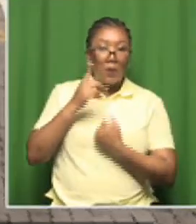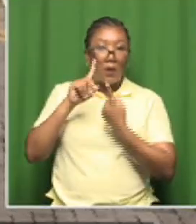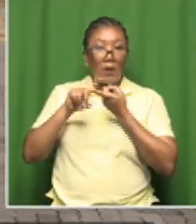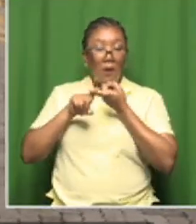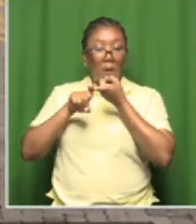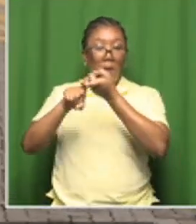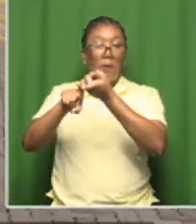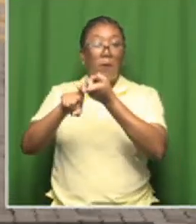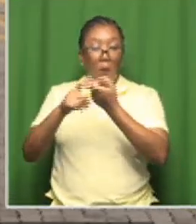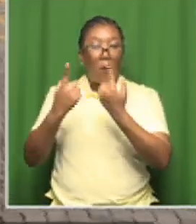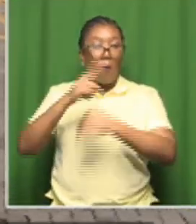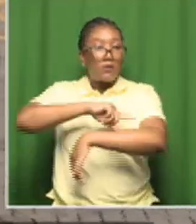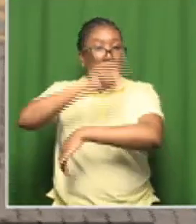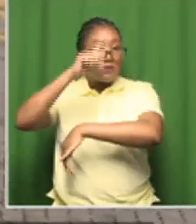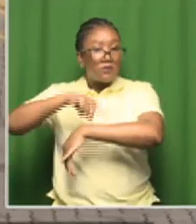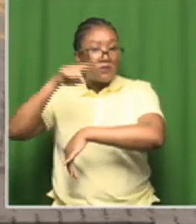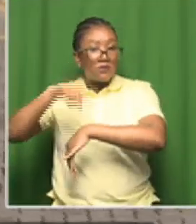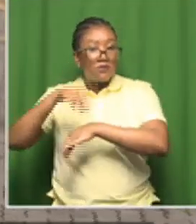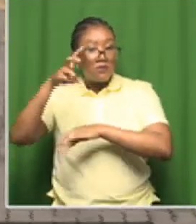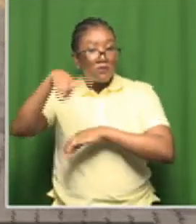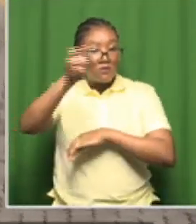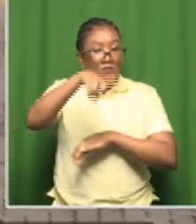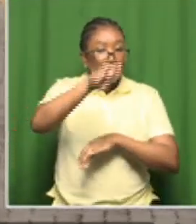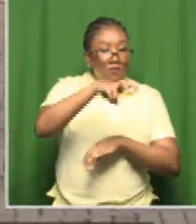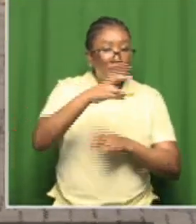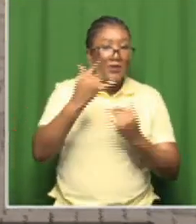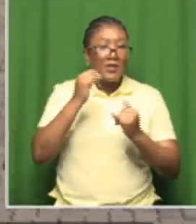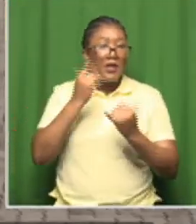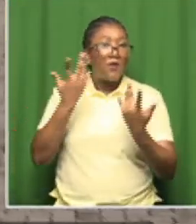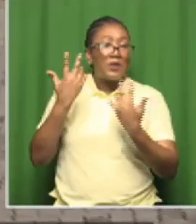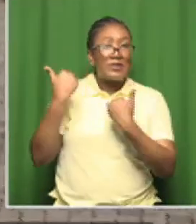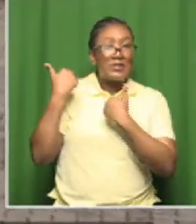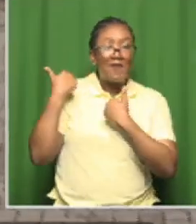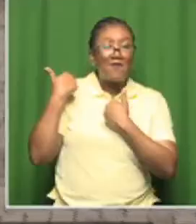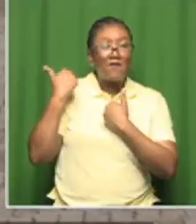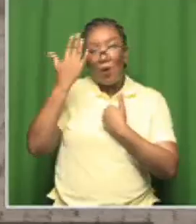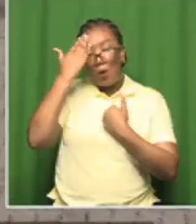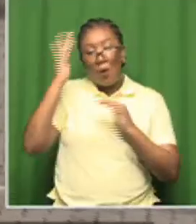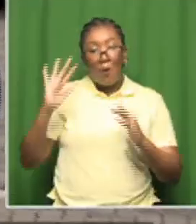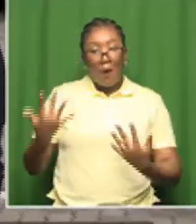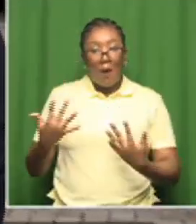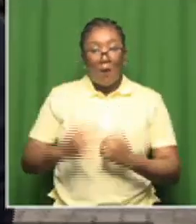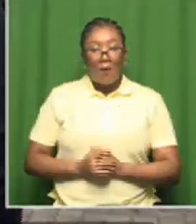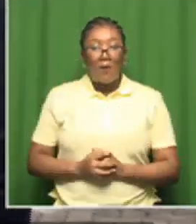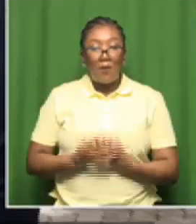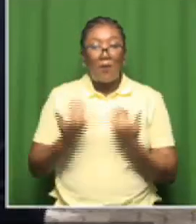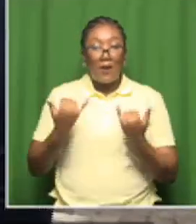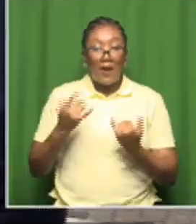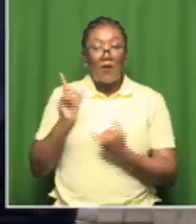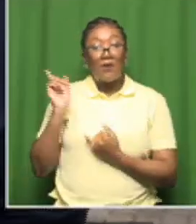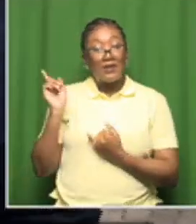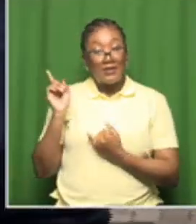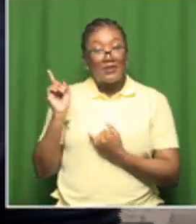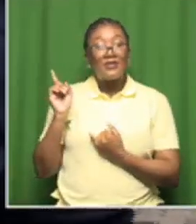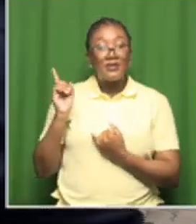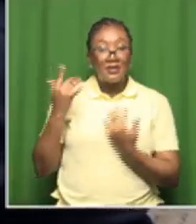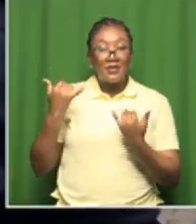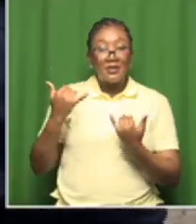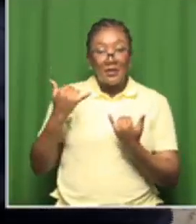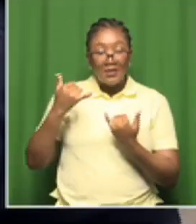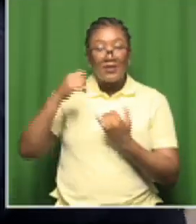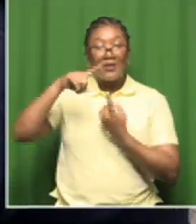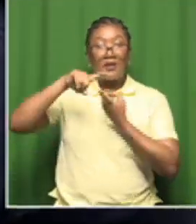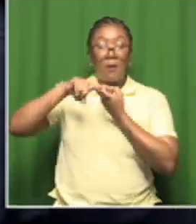determine when it's safe for visitors to go up the mountain? Yes, so the cableway, thank you very much. The mountain is very,